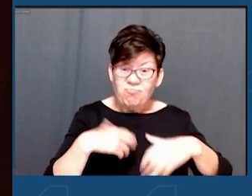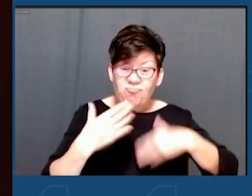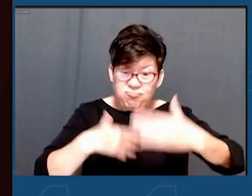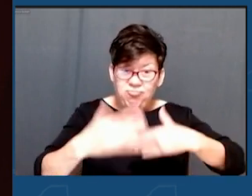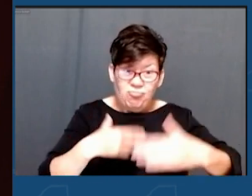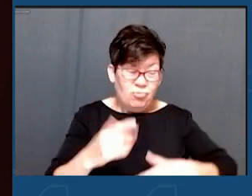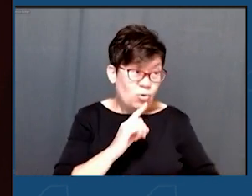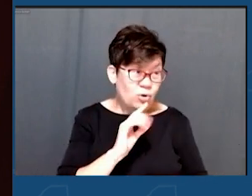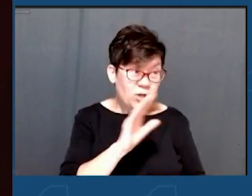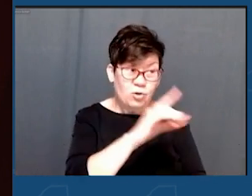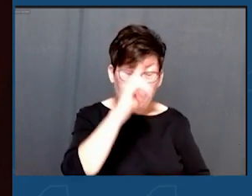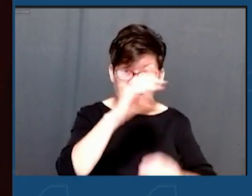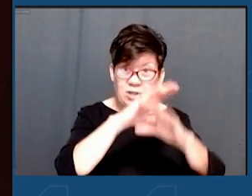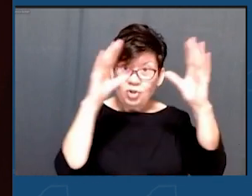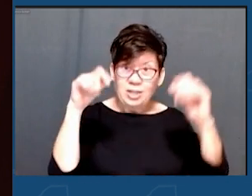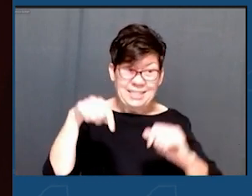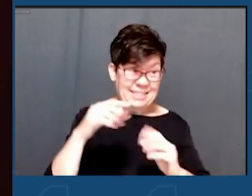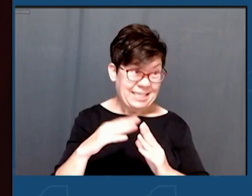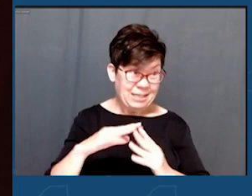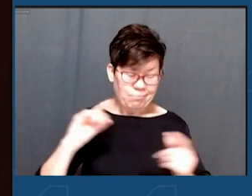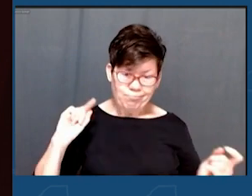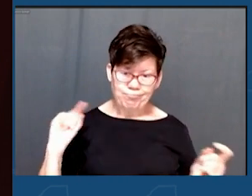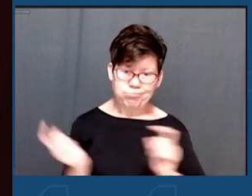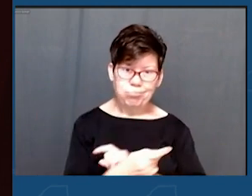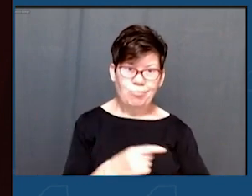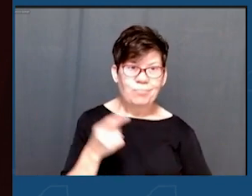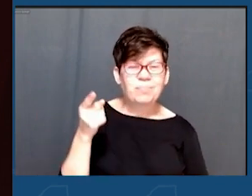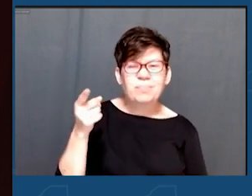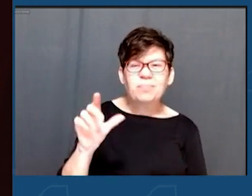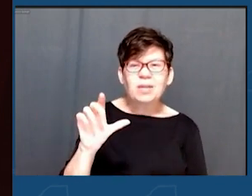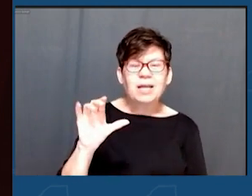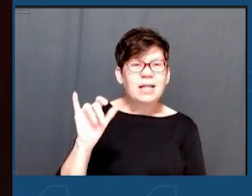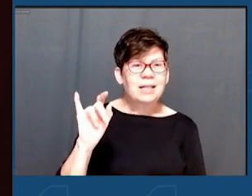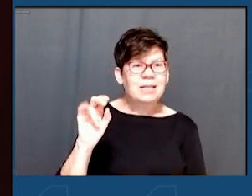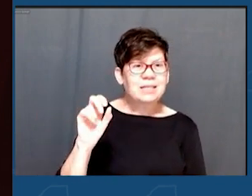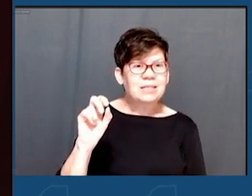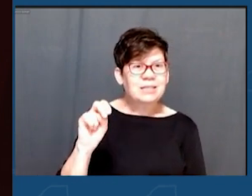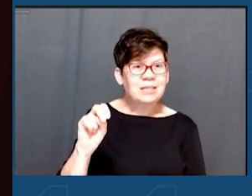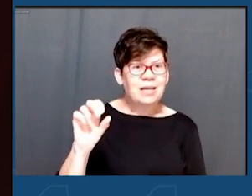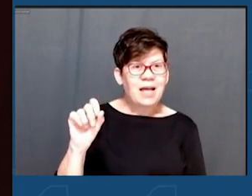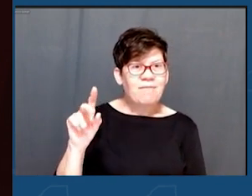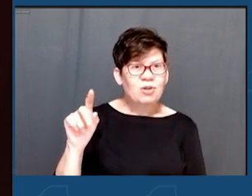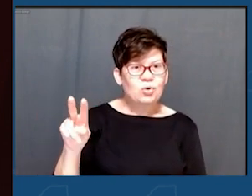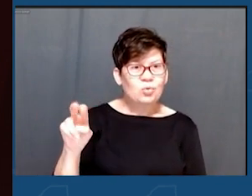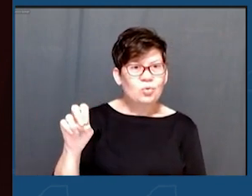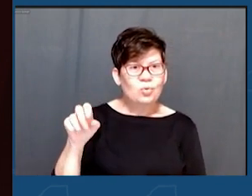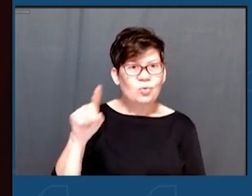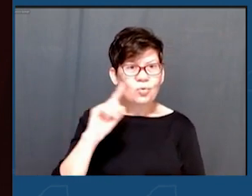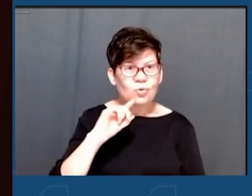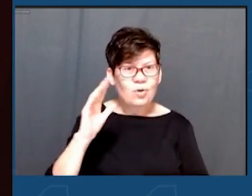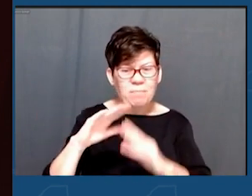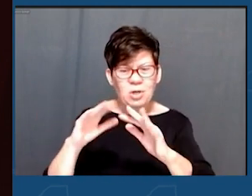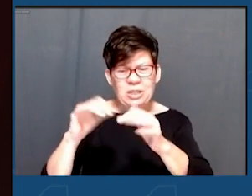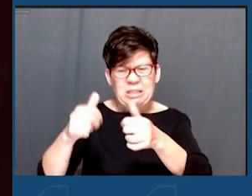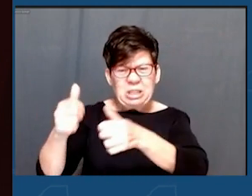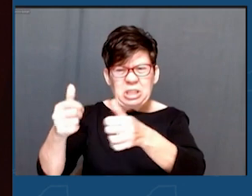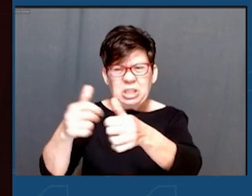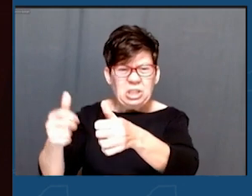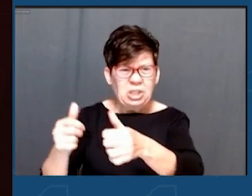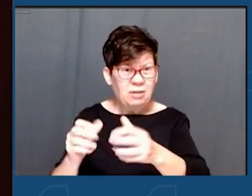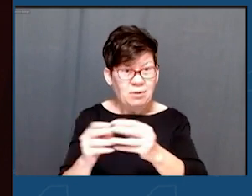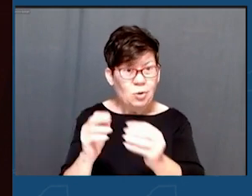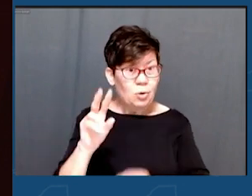vision. Over on Clinton Avenue, run-down buildings into 210 apartments. It's hard to do, but